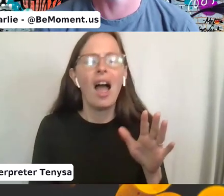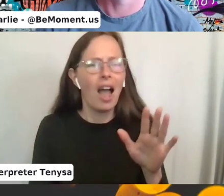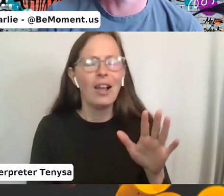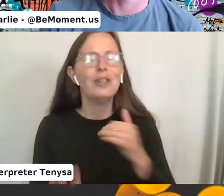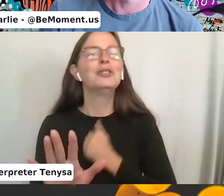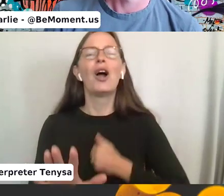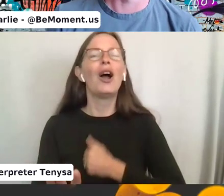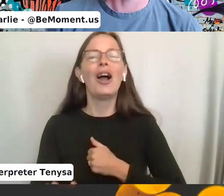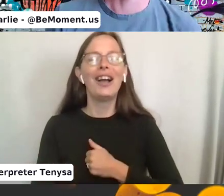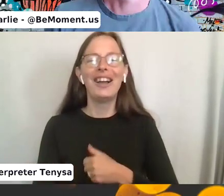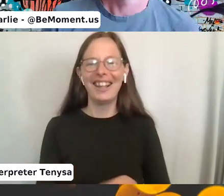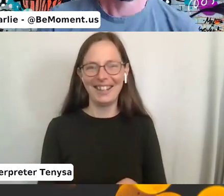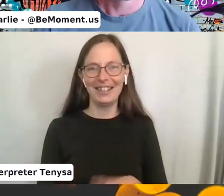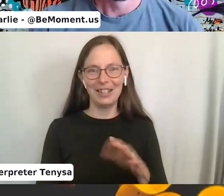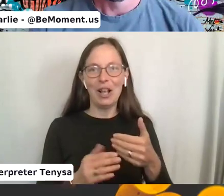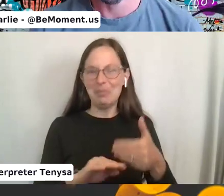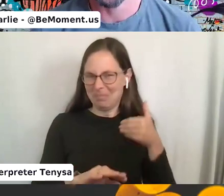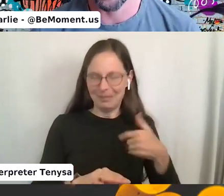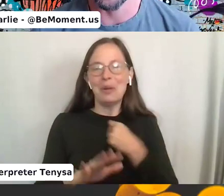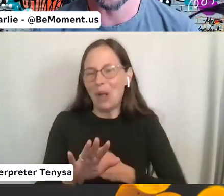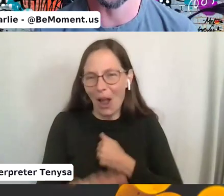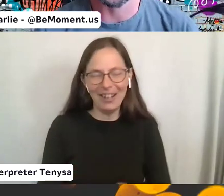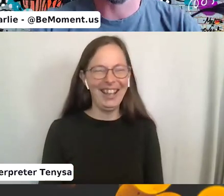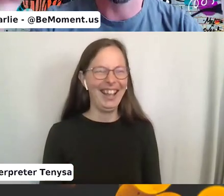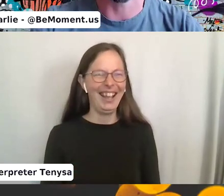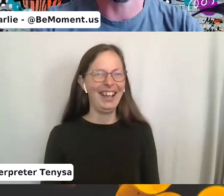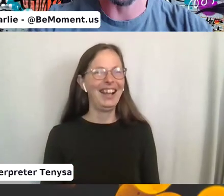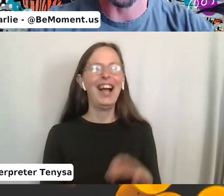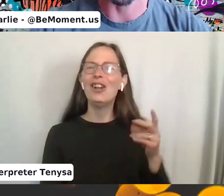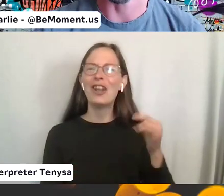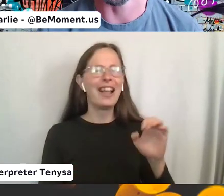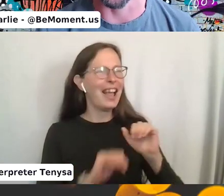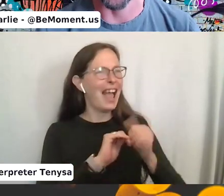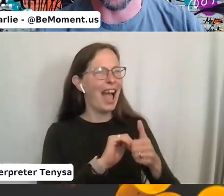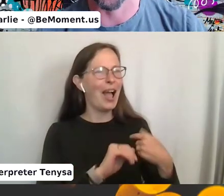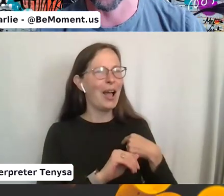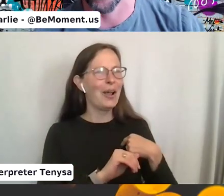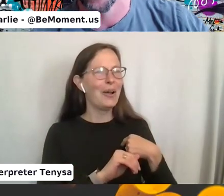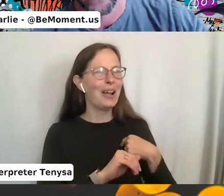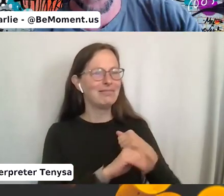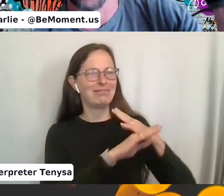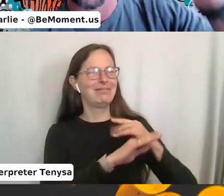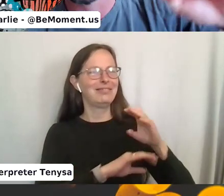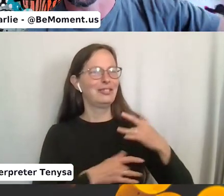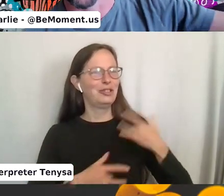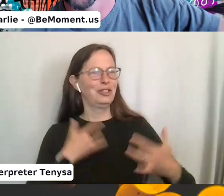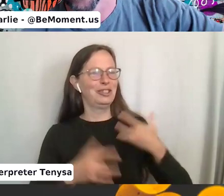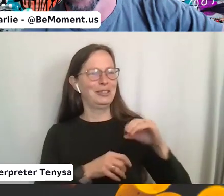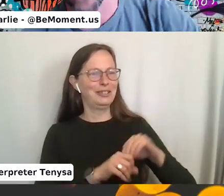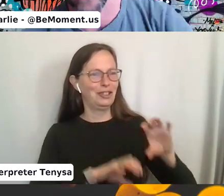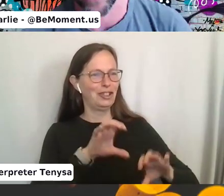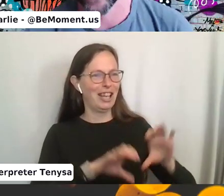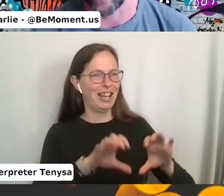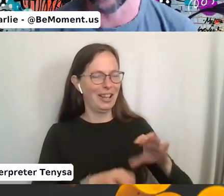sorry. In advance, sorry. How do I stop the enthusiasm in chat? Chat is open. Love to hear. I see the